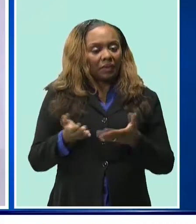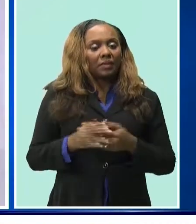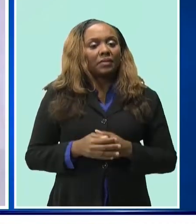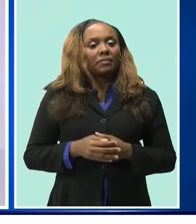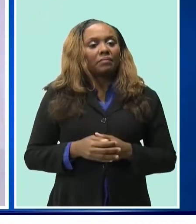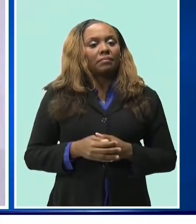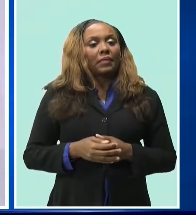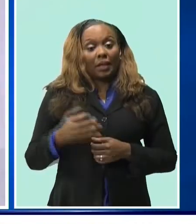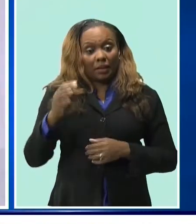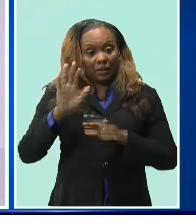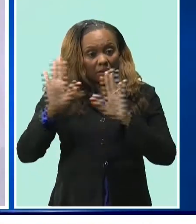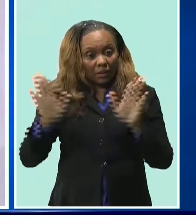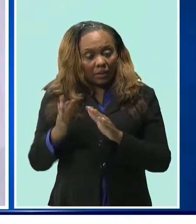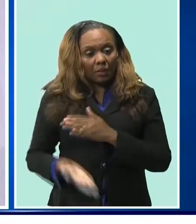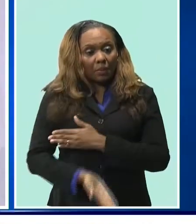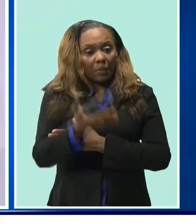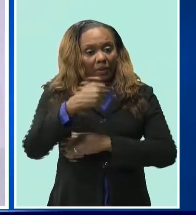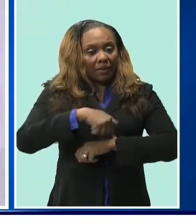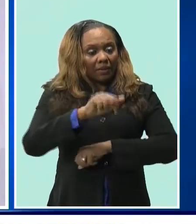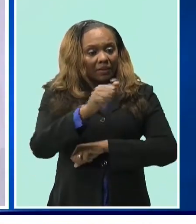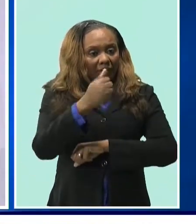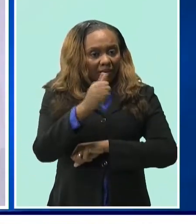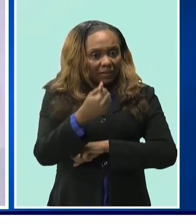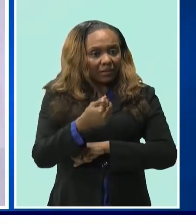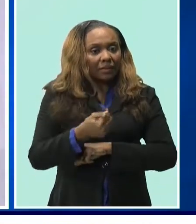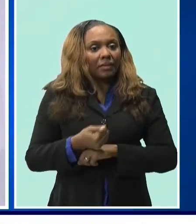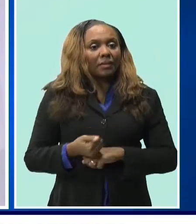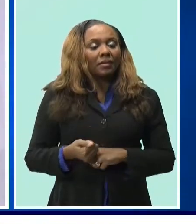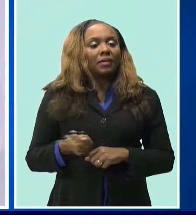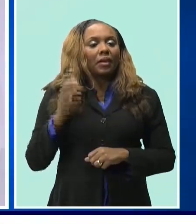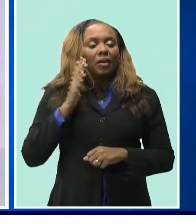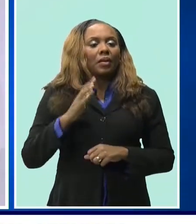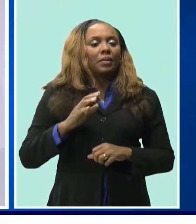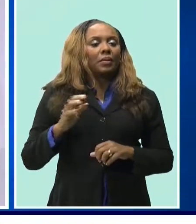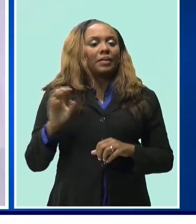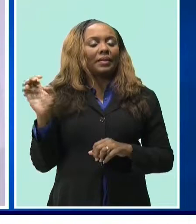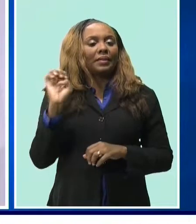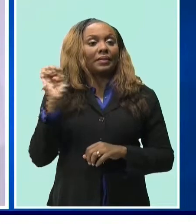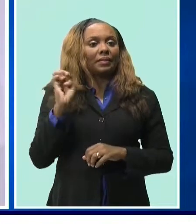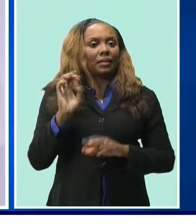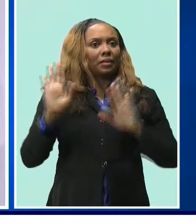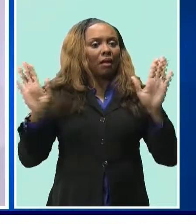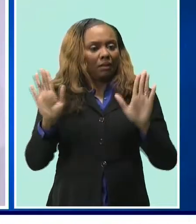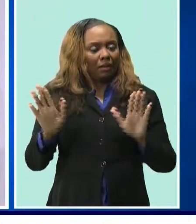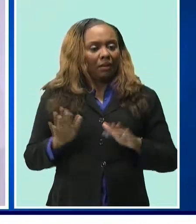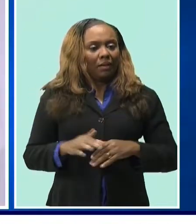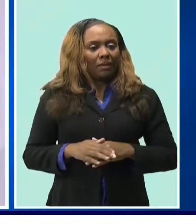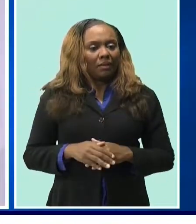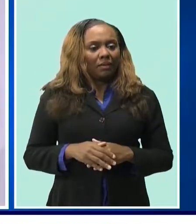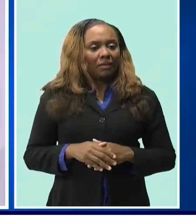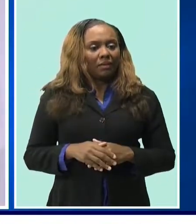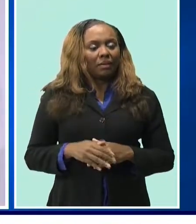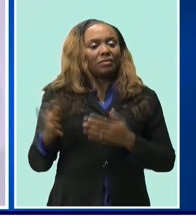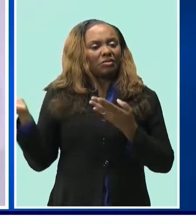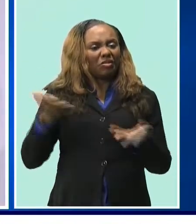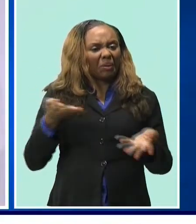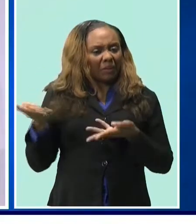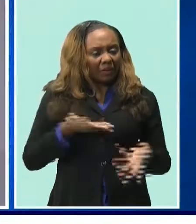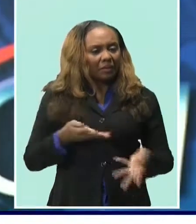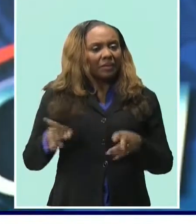again, Sunday in the morning, 10 o'clock, we'll be there for the resurrection Sunday morning. And of course, streaming, that would be.